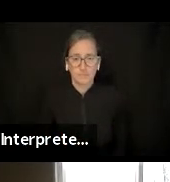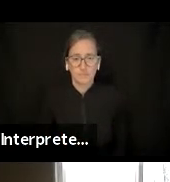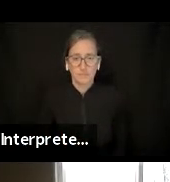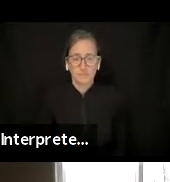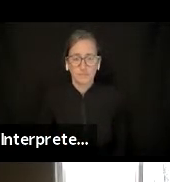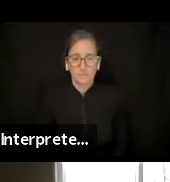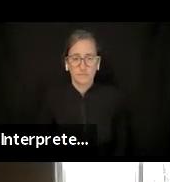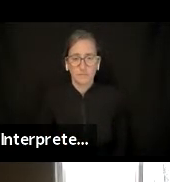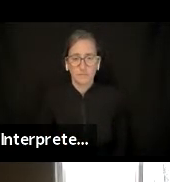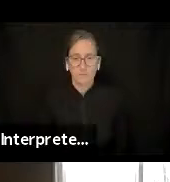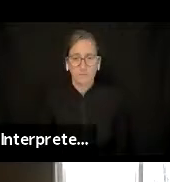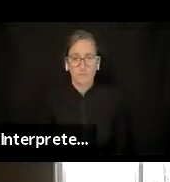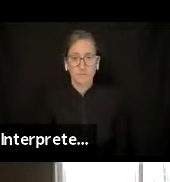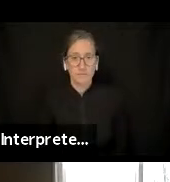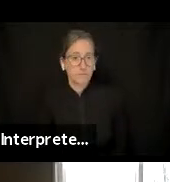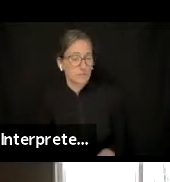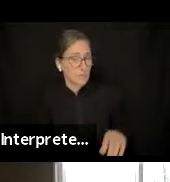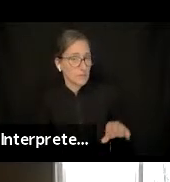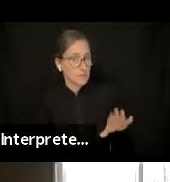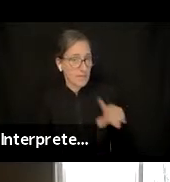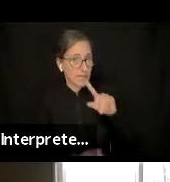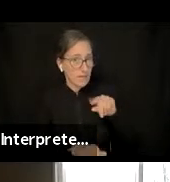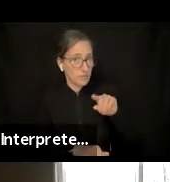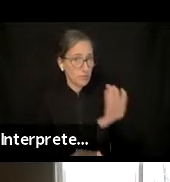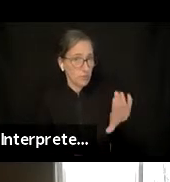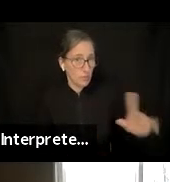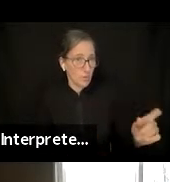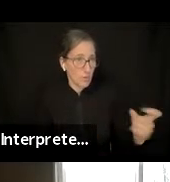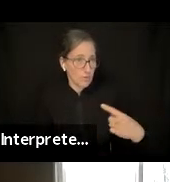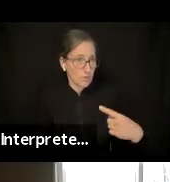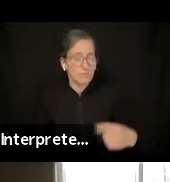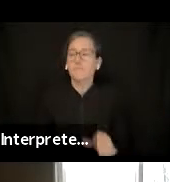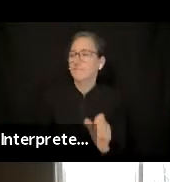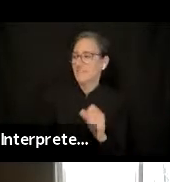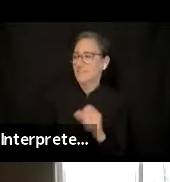Lamar, did that answer your question? Yes, thank you.